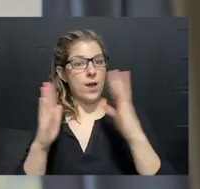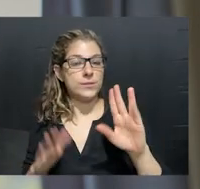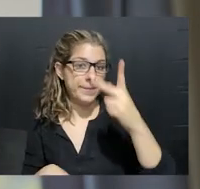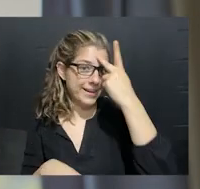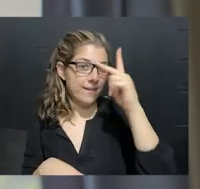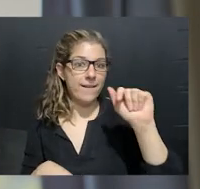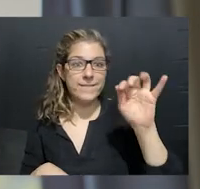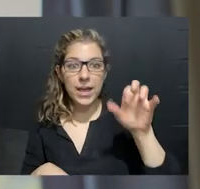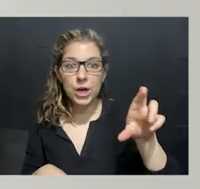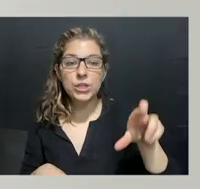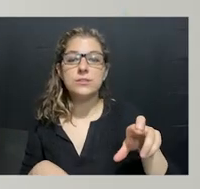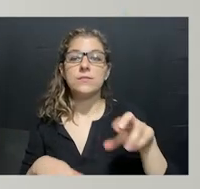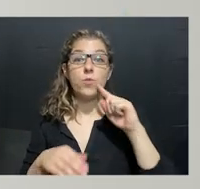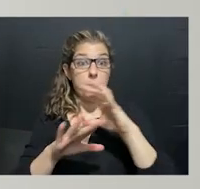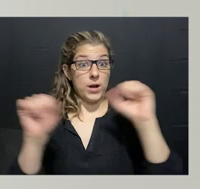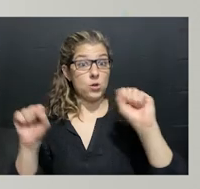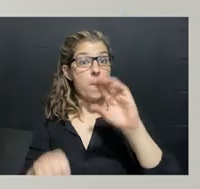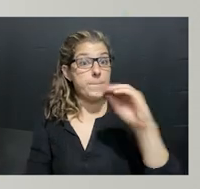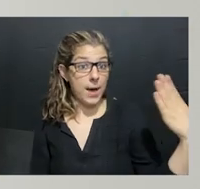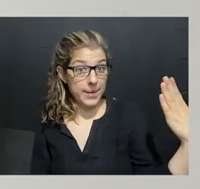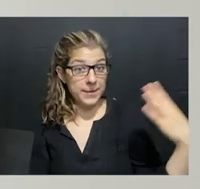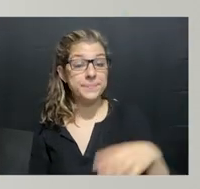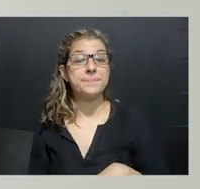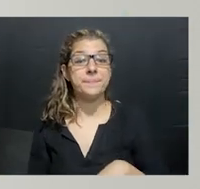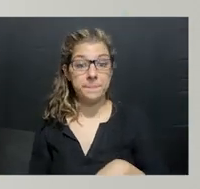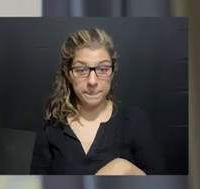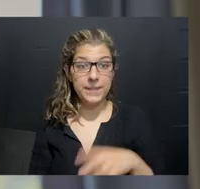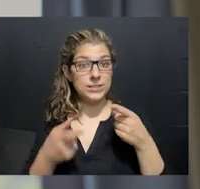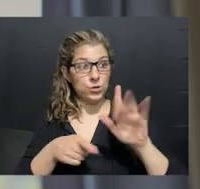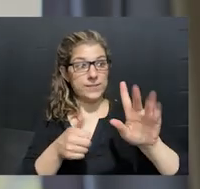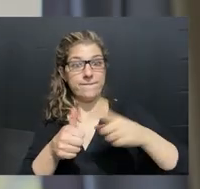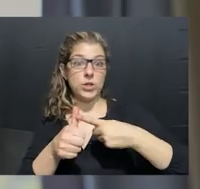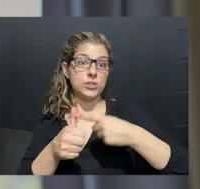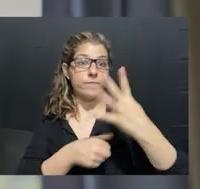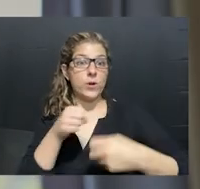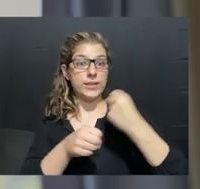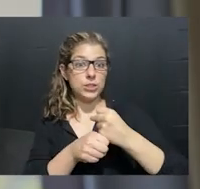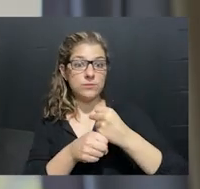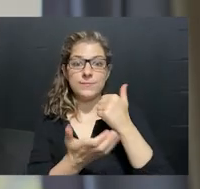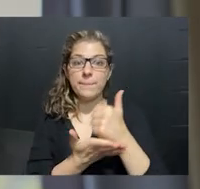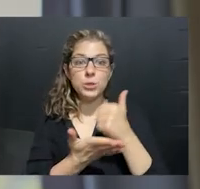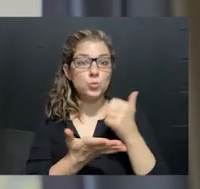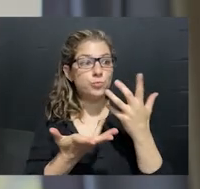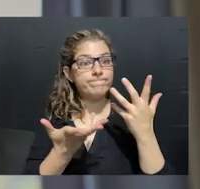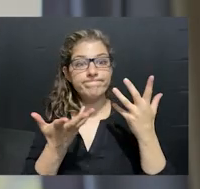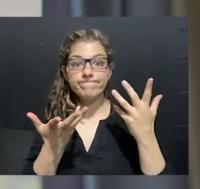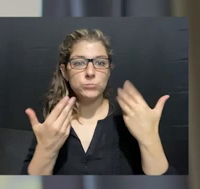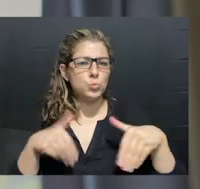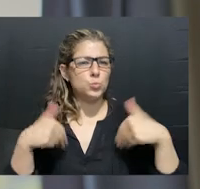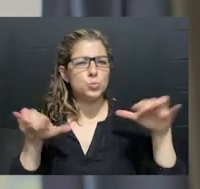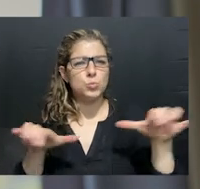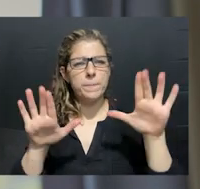affairs for President Barack Obama during his first term, helping to usher in extraordinary things like